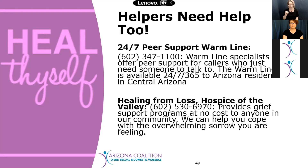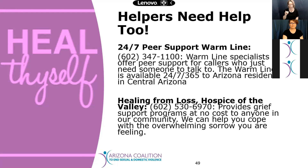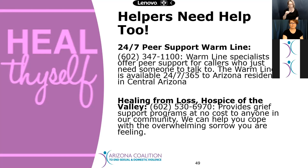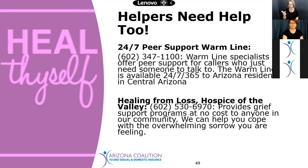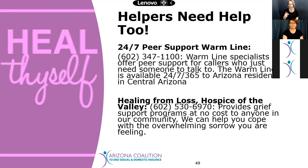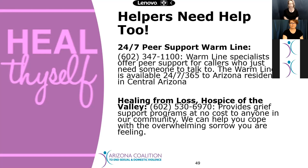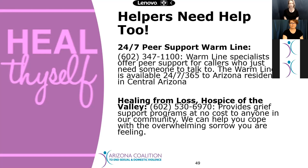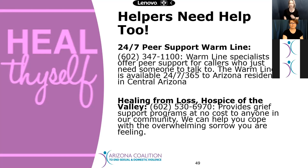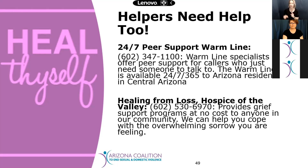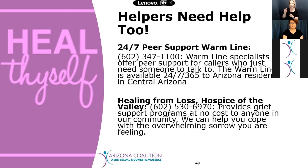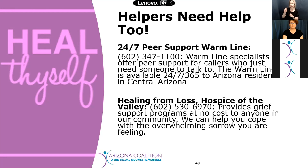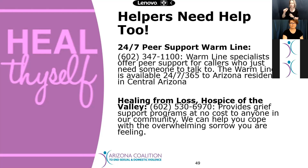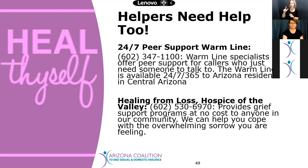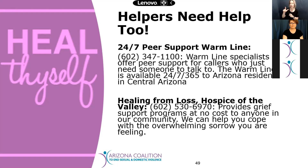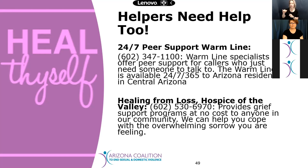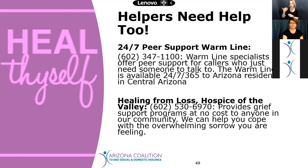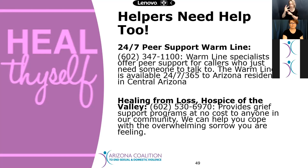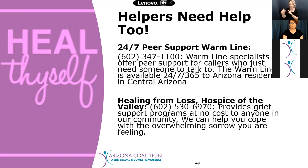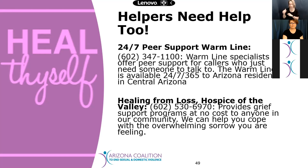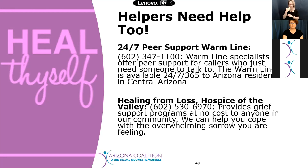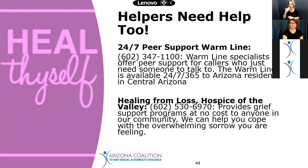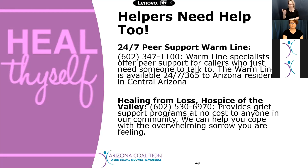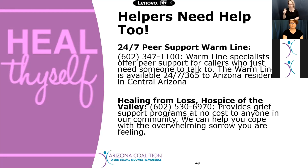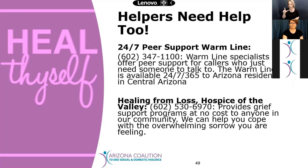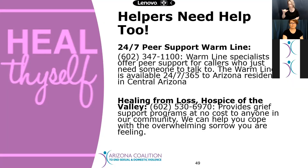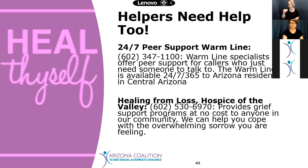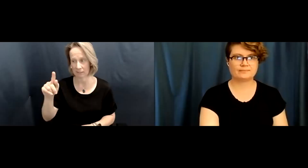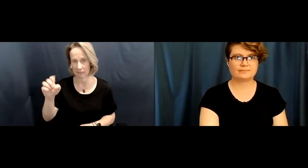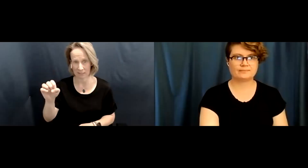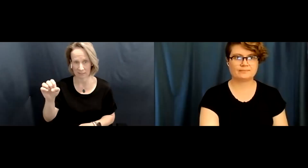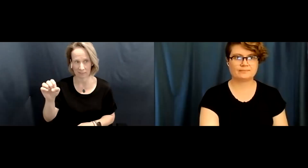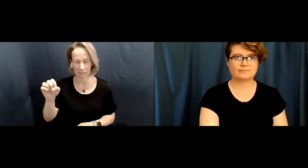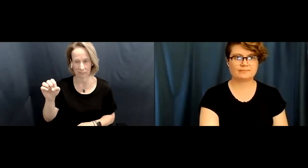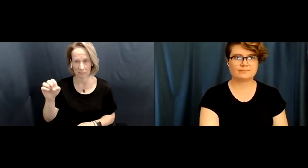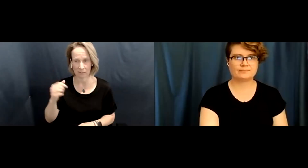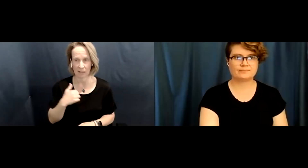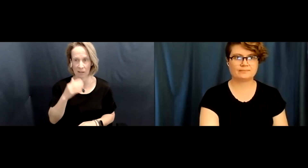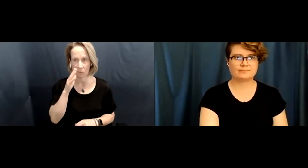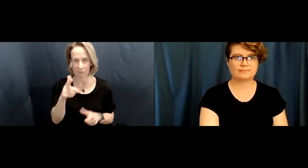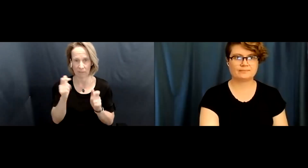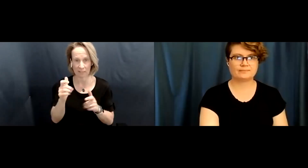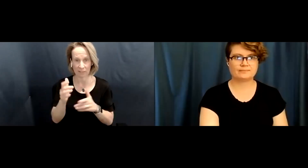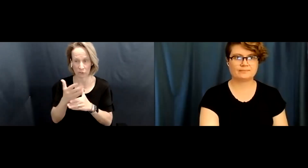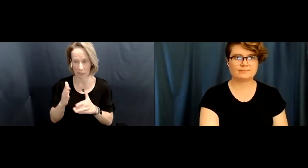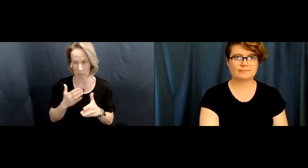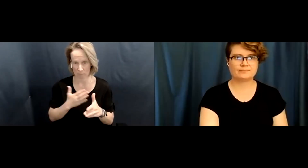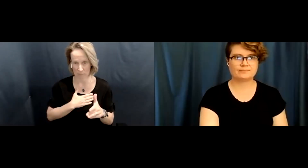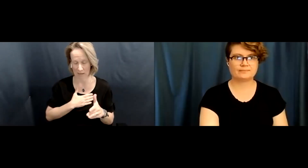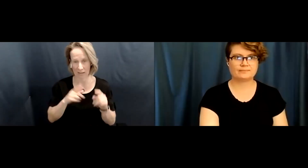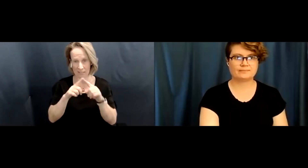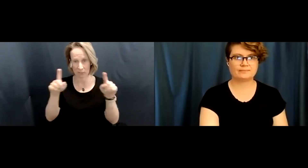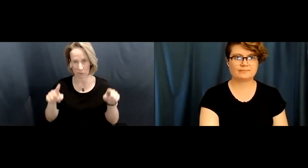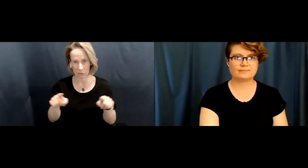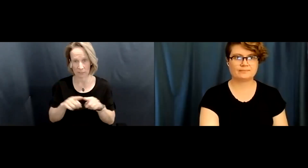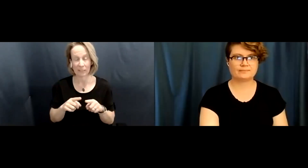Awesome, thank you, Lizette. And so I'll just quickly share my screen. And so next step is